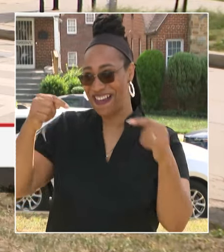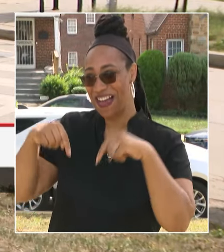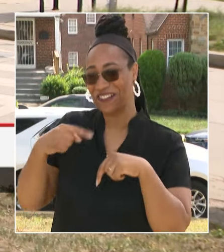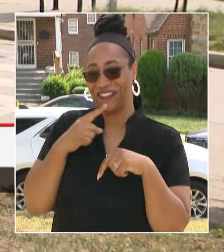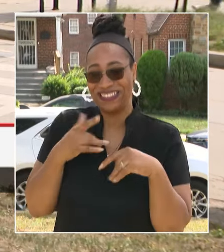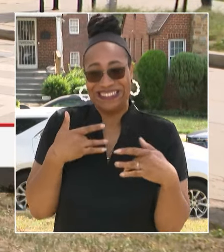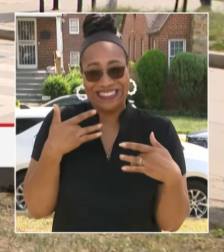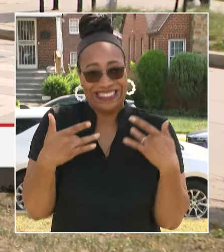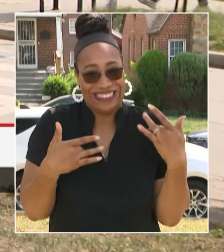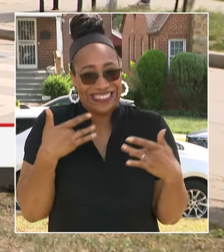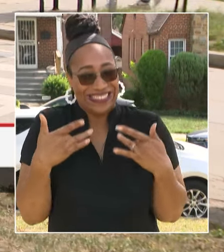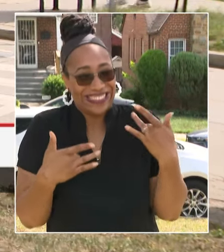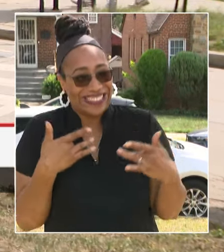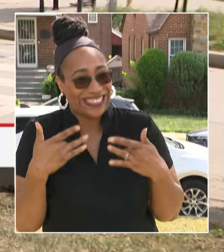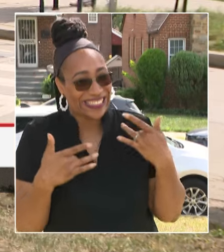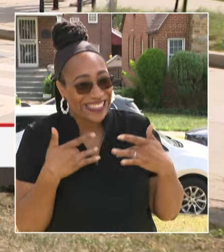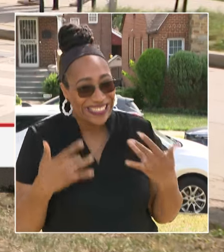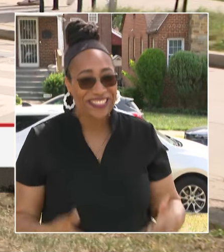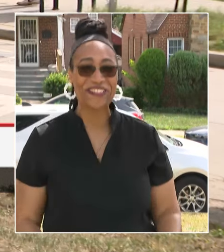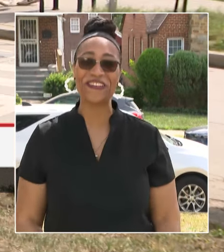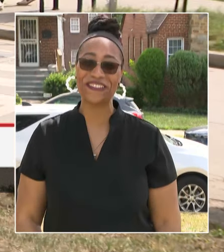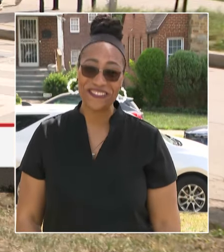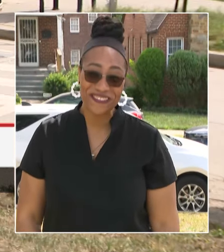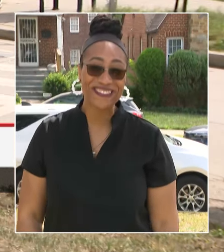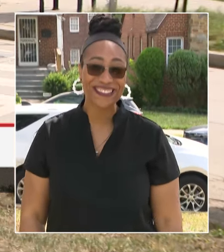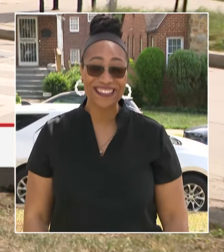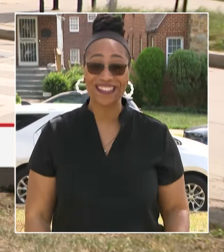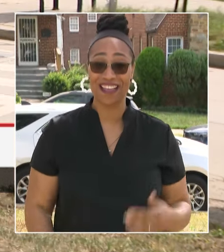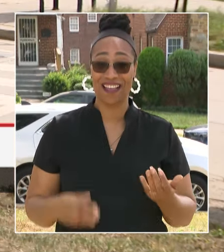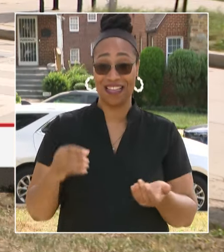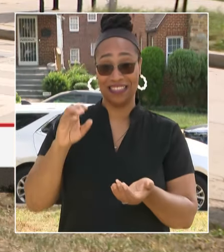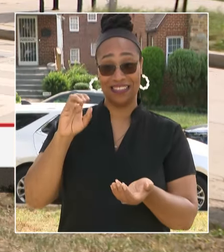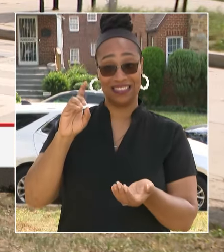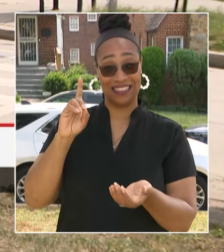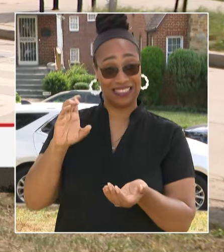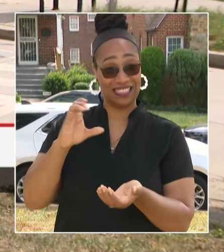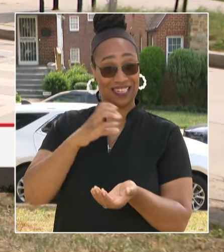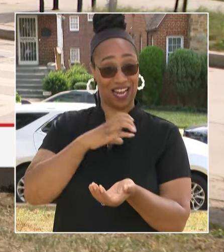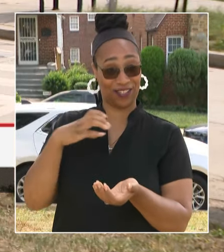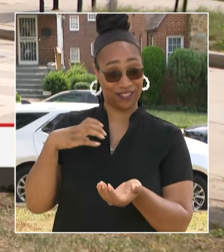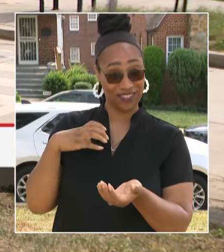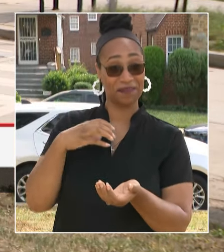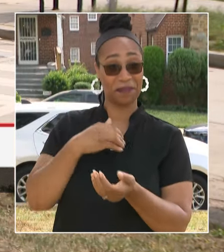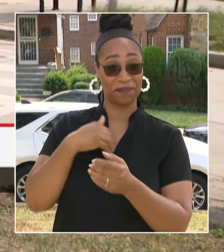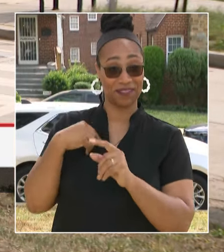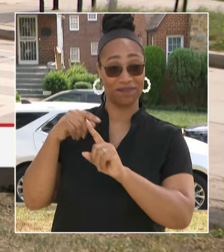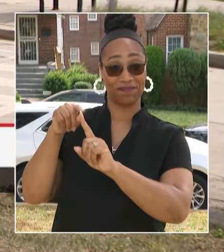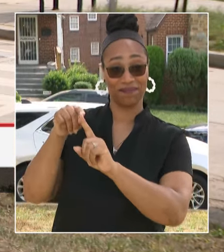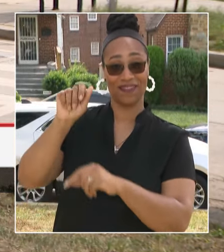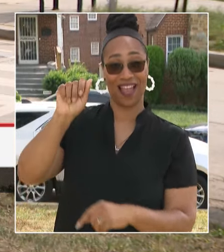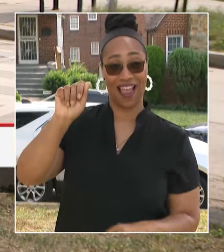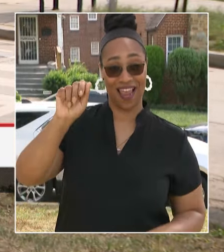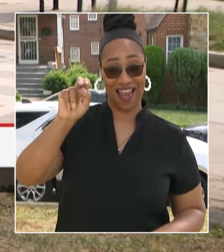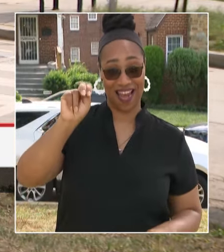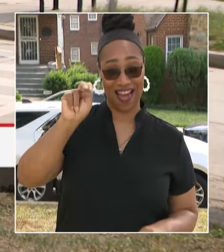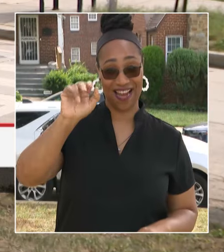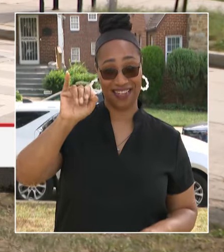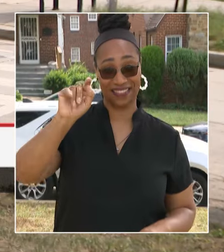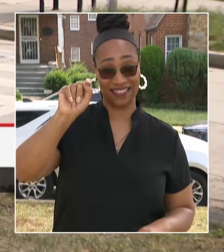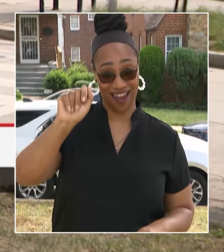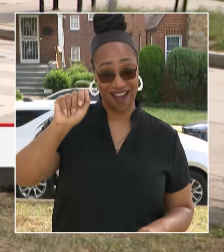by at-large Councilmember Anita Bonds. I have the privilege of having several of my predecessors